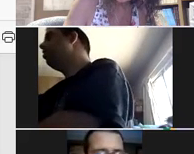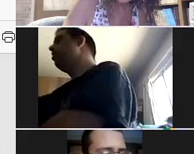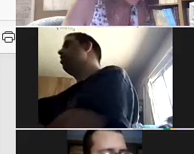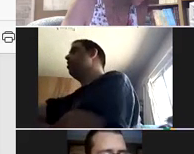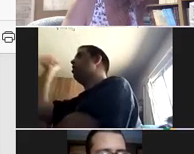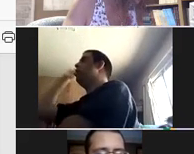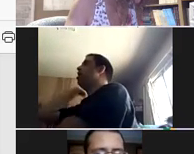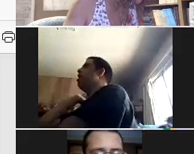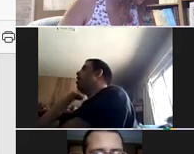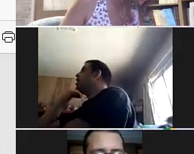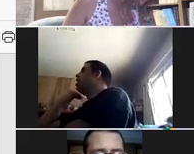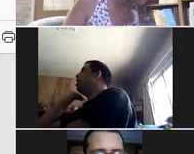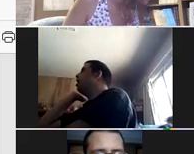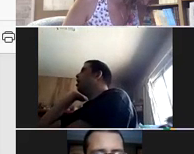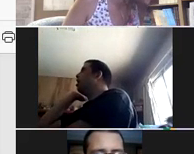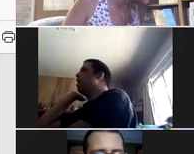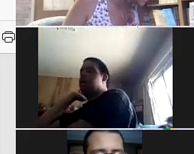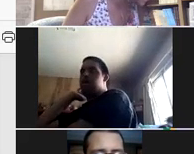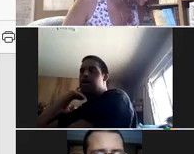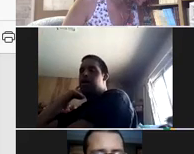What does it say?